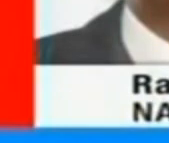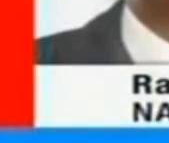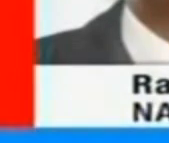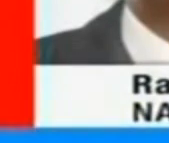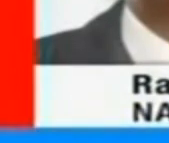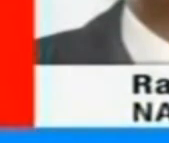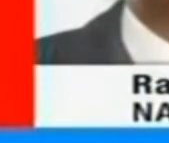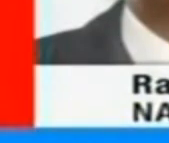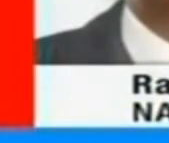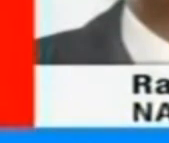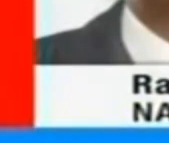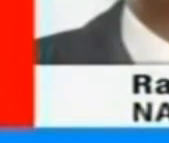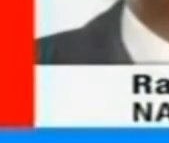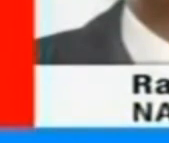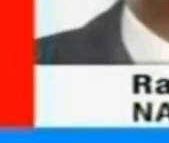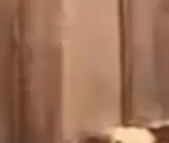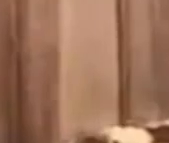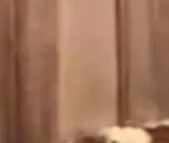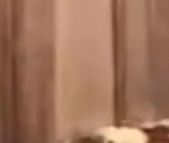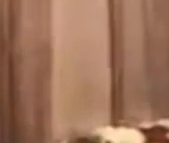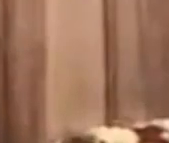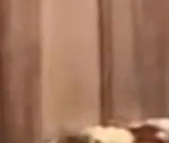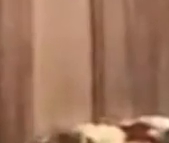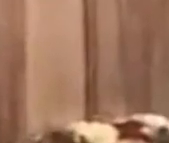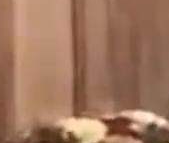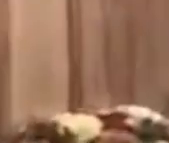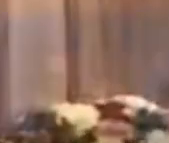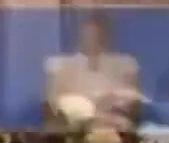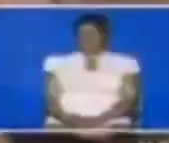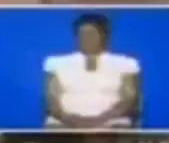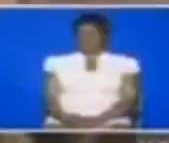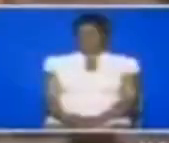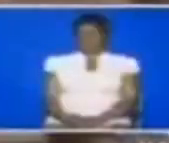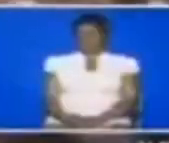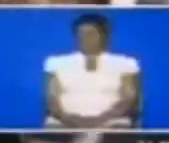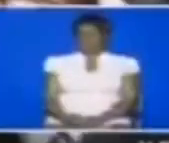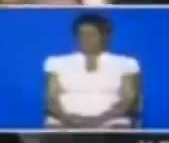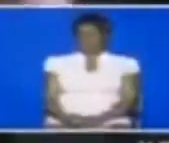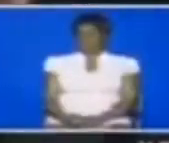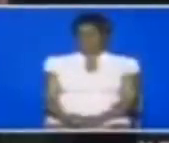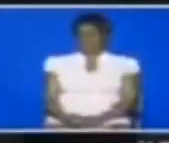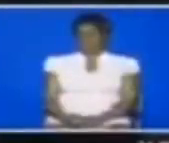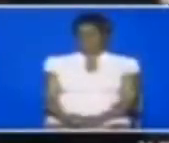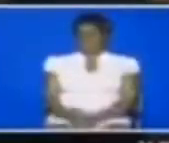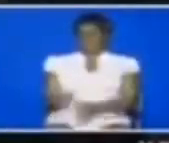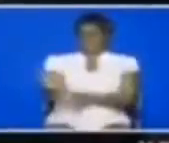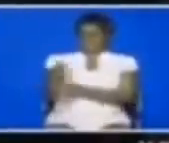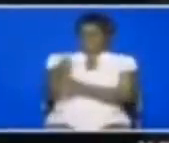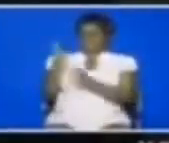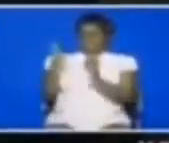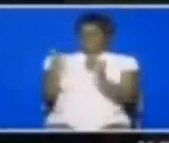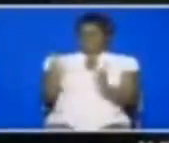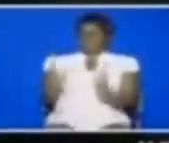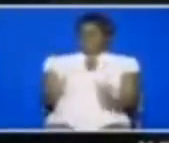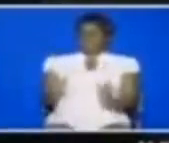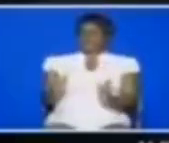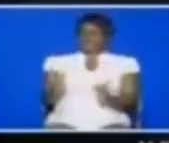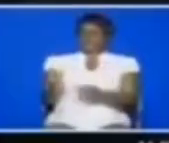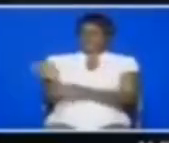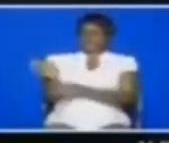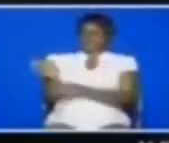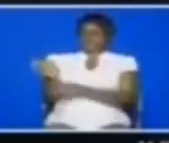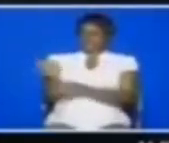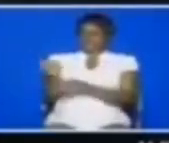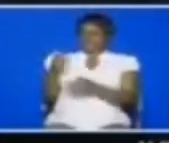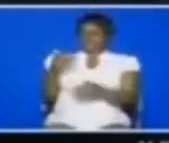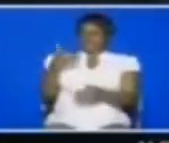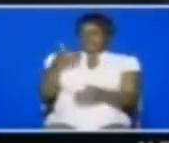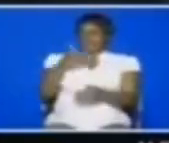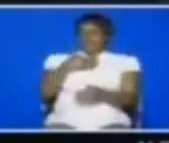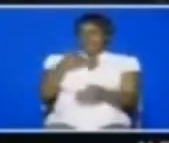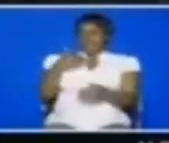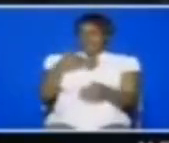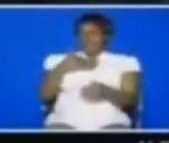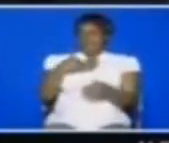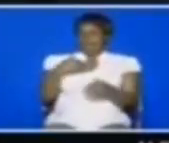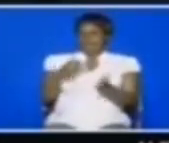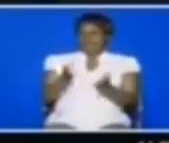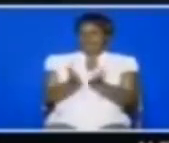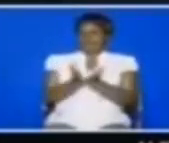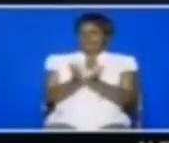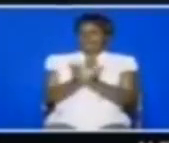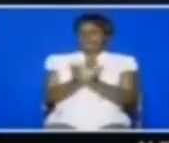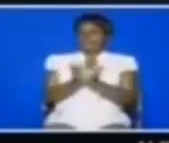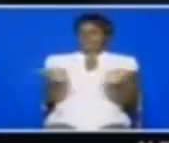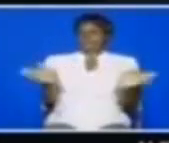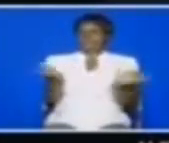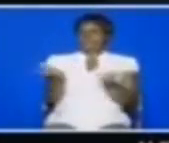and the chair of the TJRC. The late Ambassador Bethuel Kiplagat, a seasoned diplomat, had a long career in